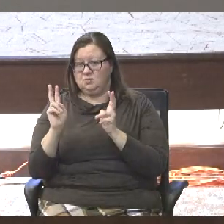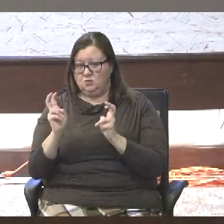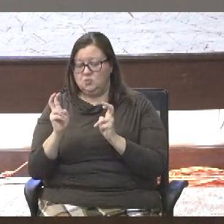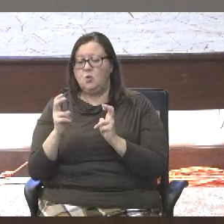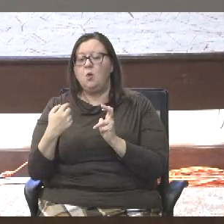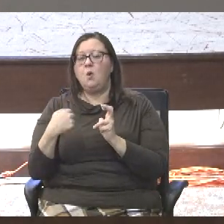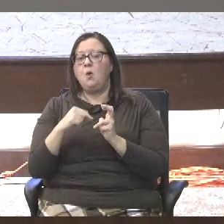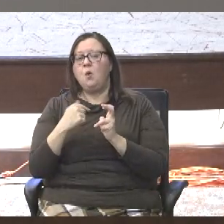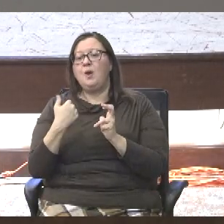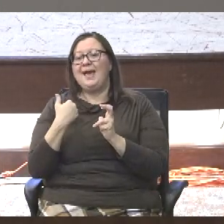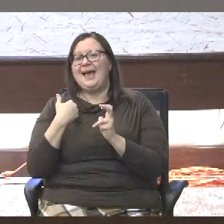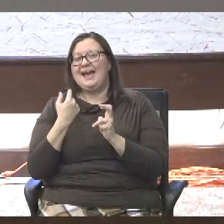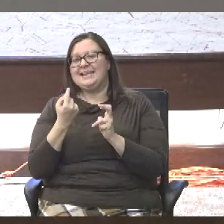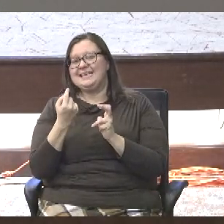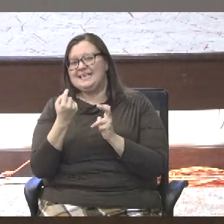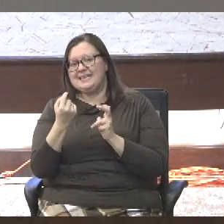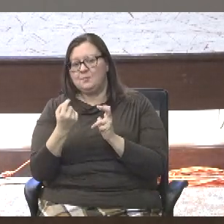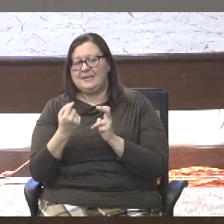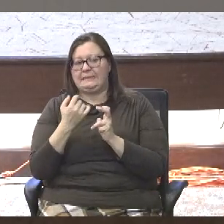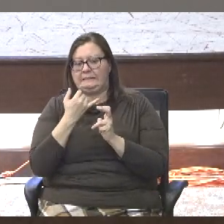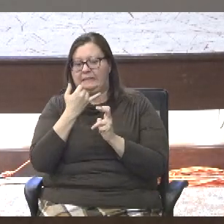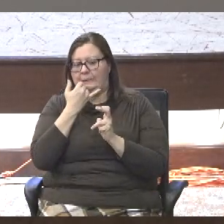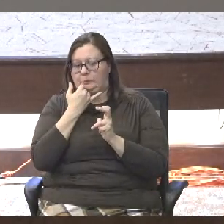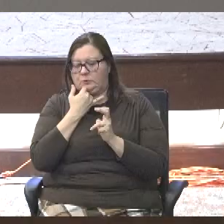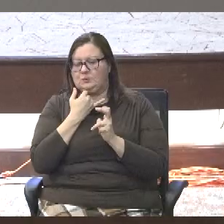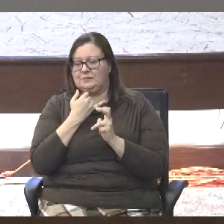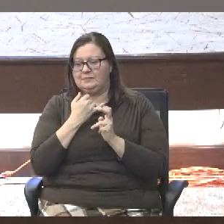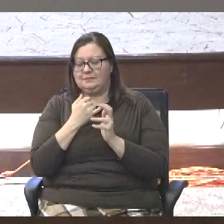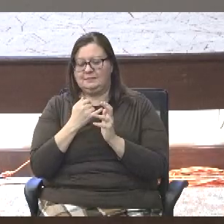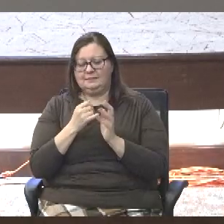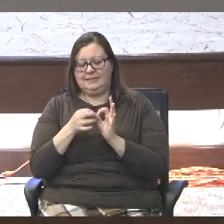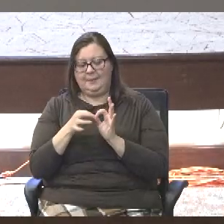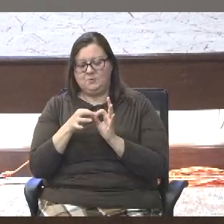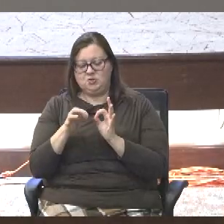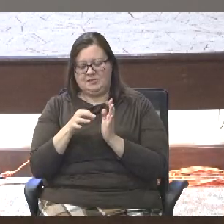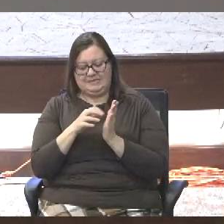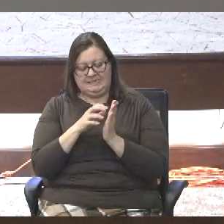a slight scrivener's error in the caption.